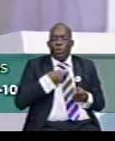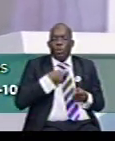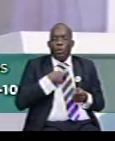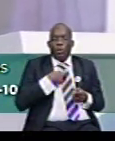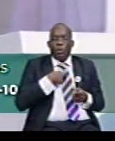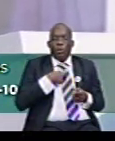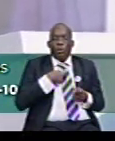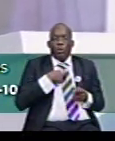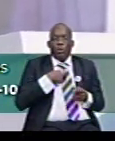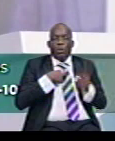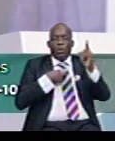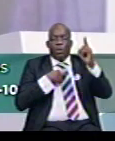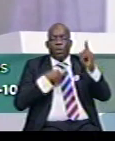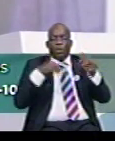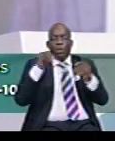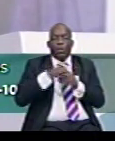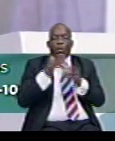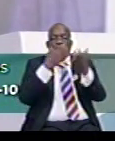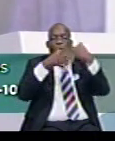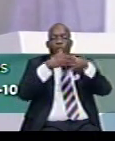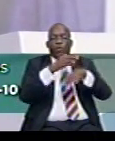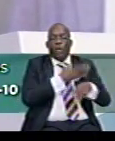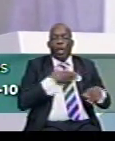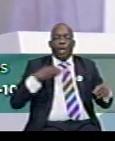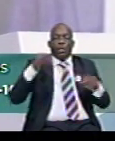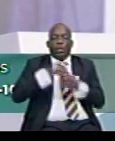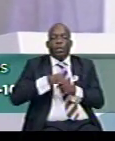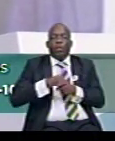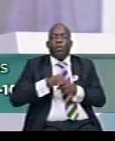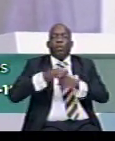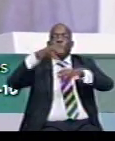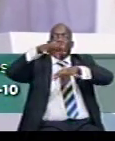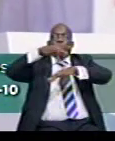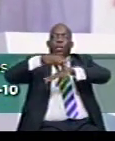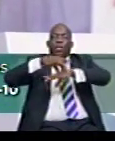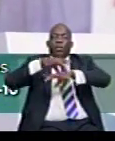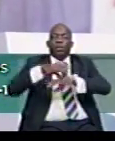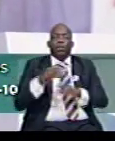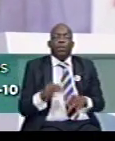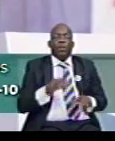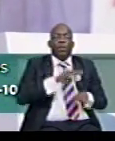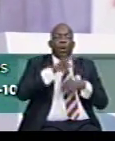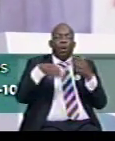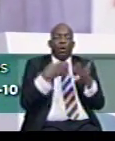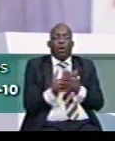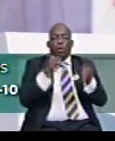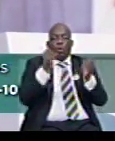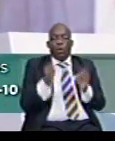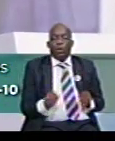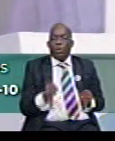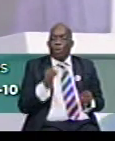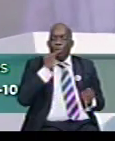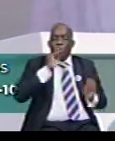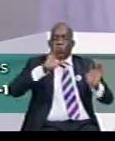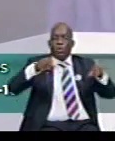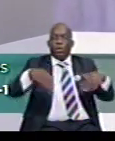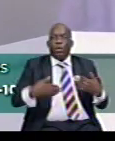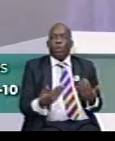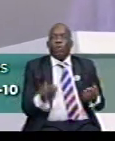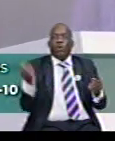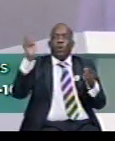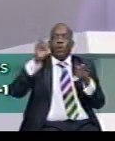in heaven and in earth. All power is given unto